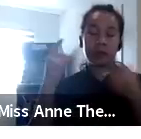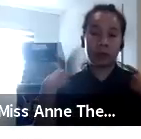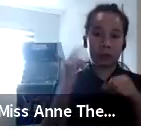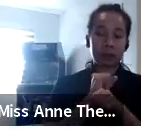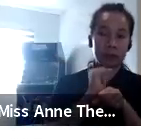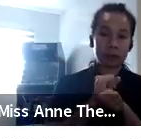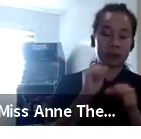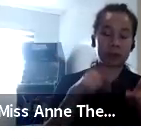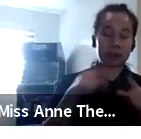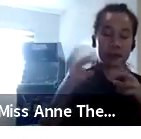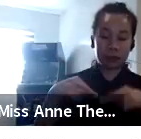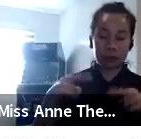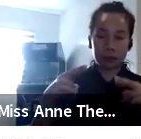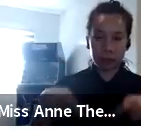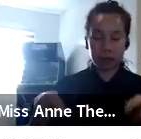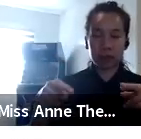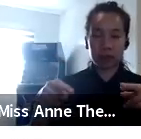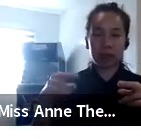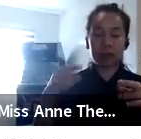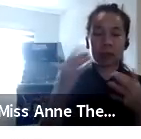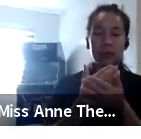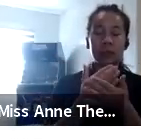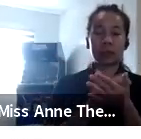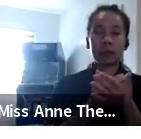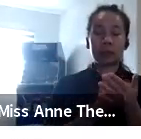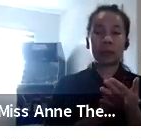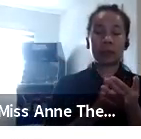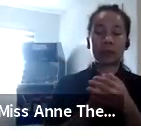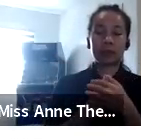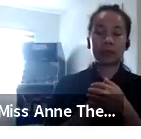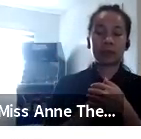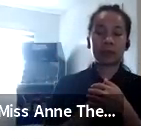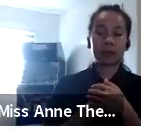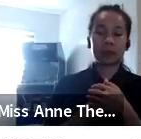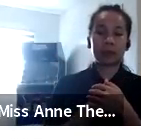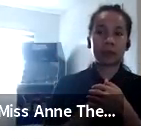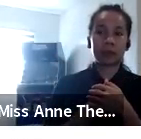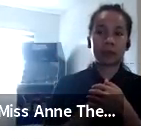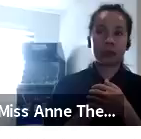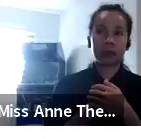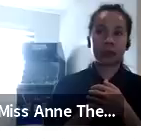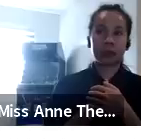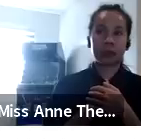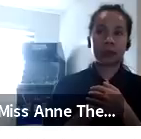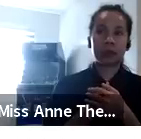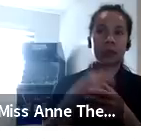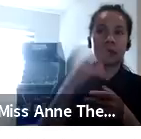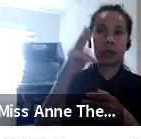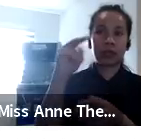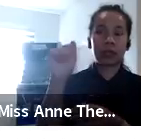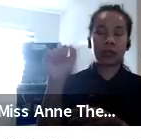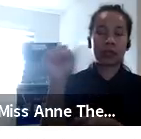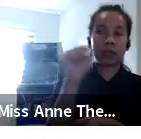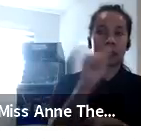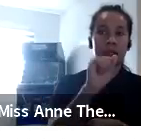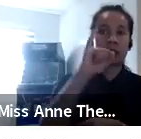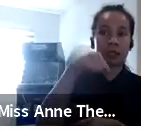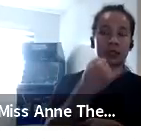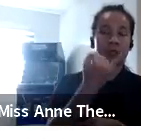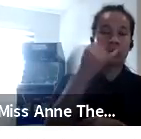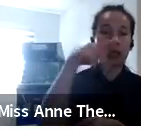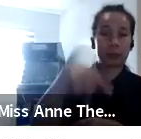and development consultant of the National Secretariat for Social Action, Justice and Peace of the Caritas